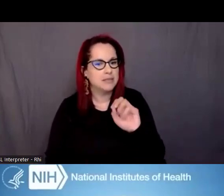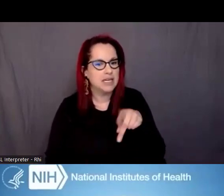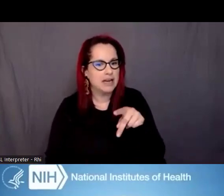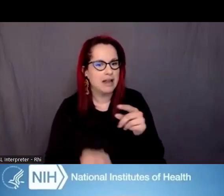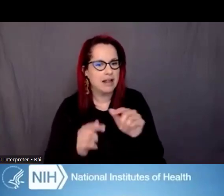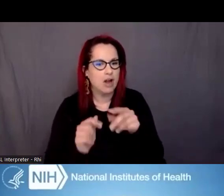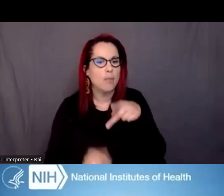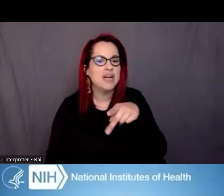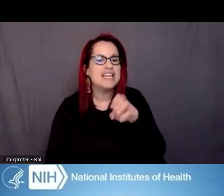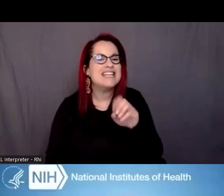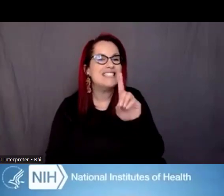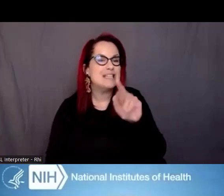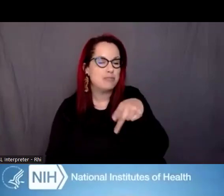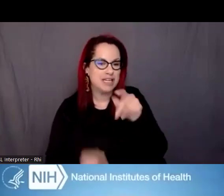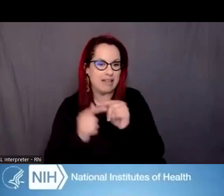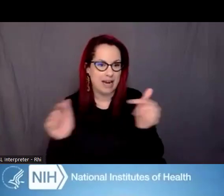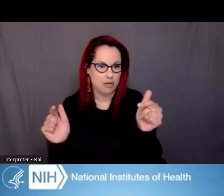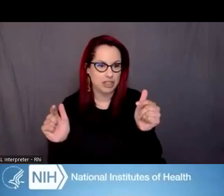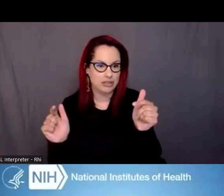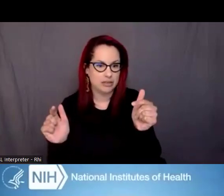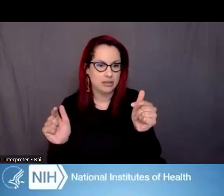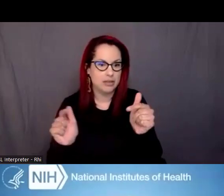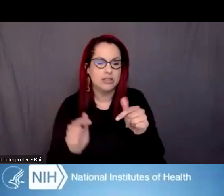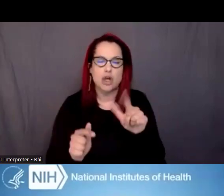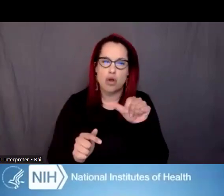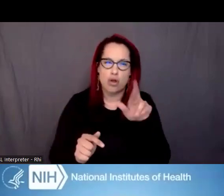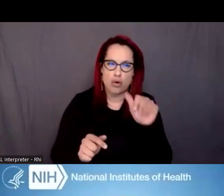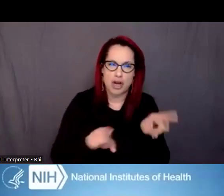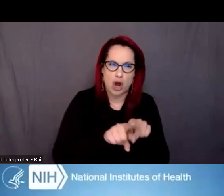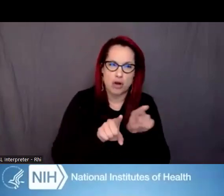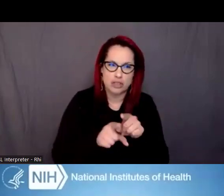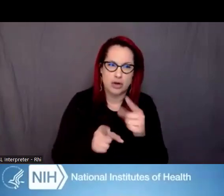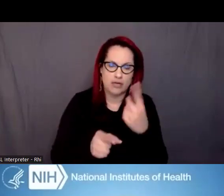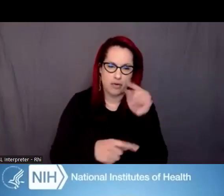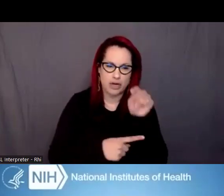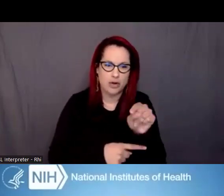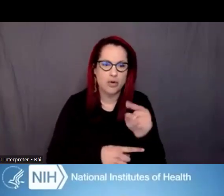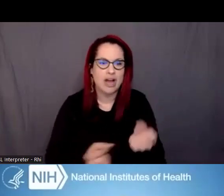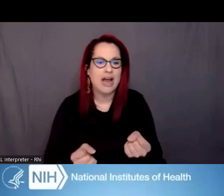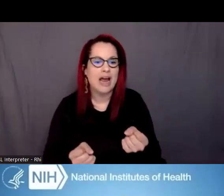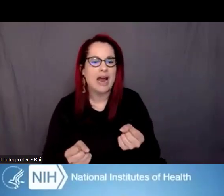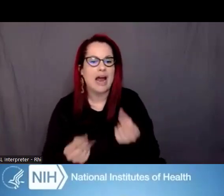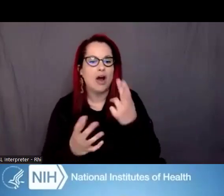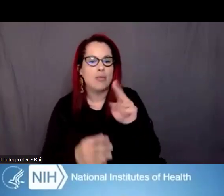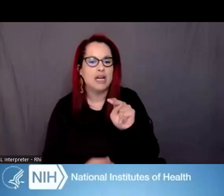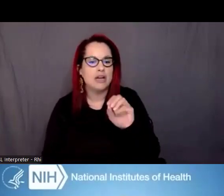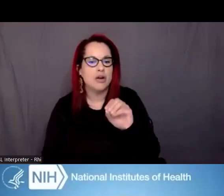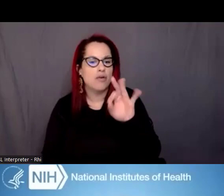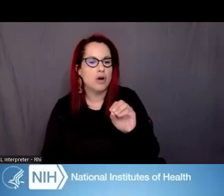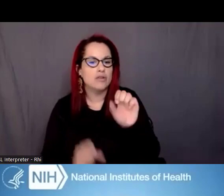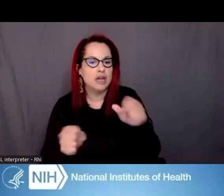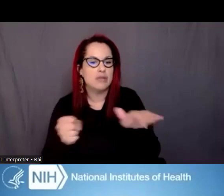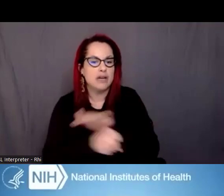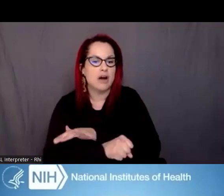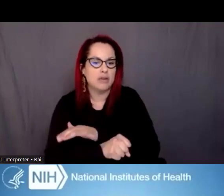for you. So how many NOFOs can be covered by one notice regarding early expiration?